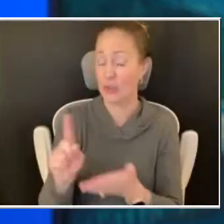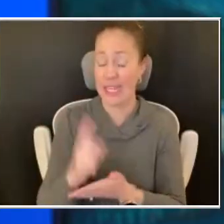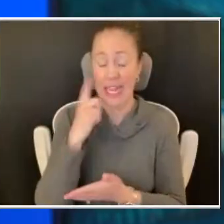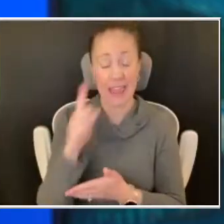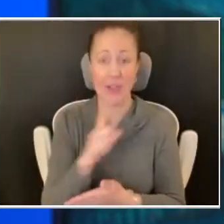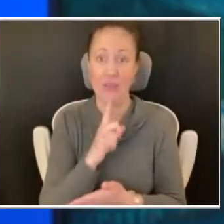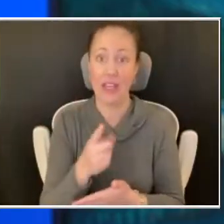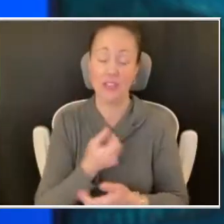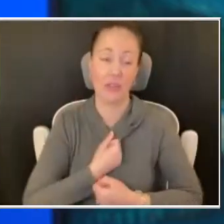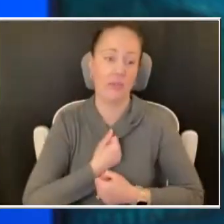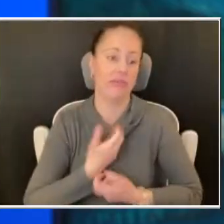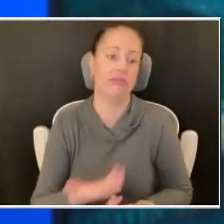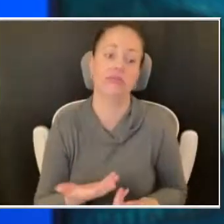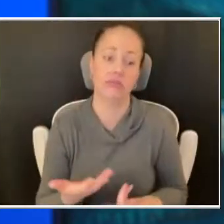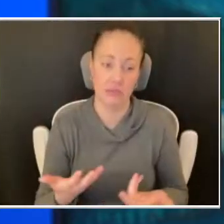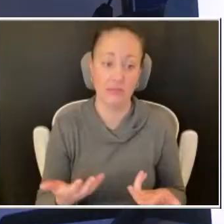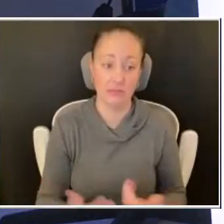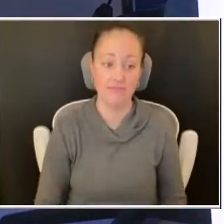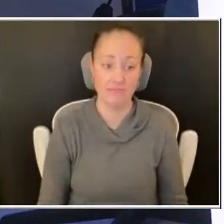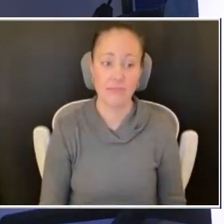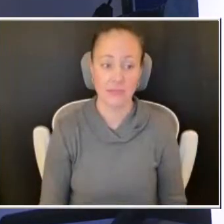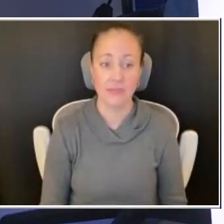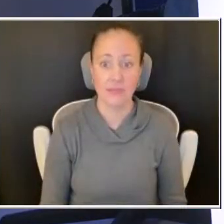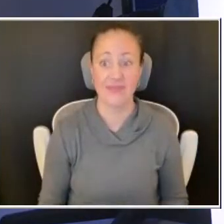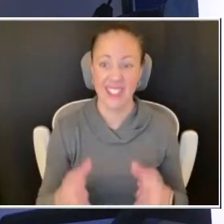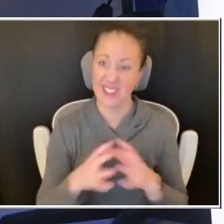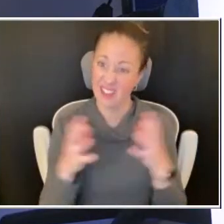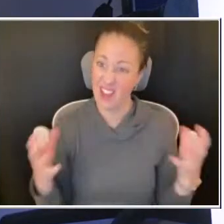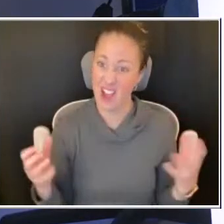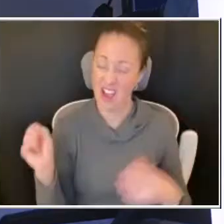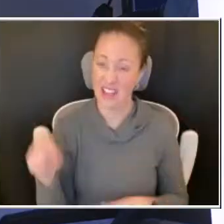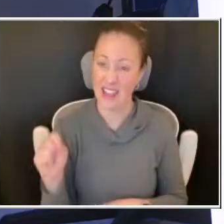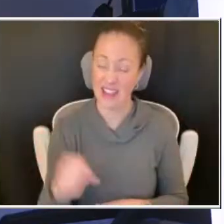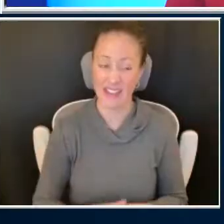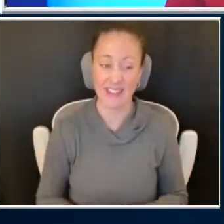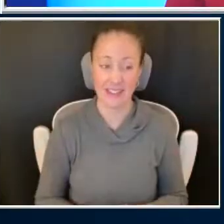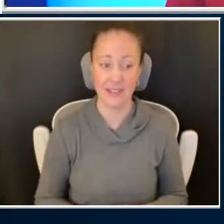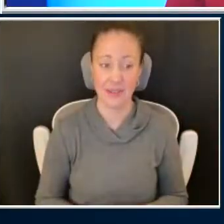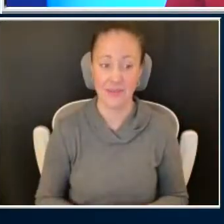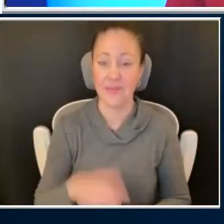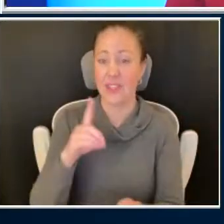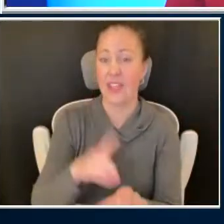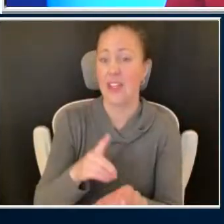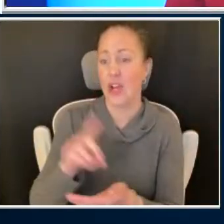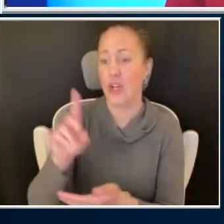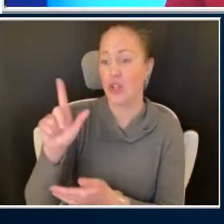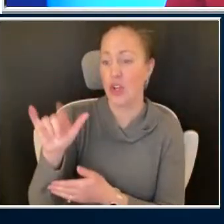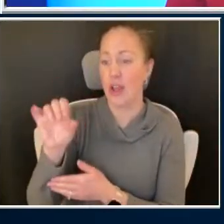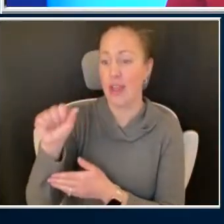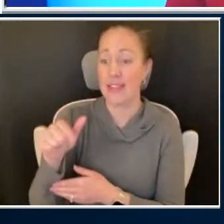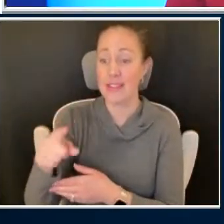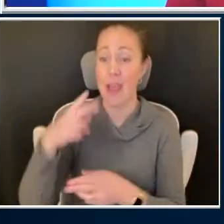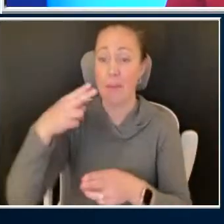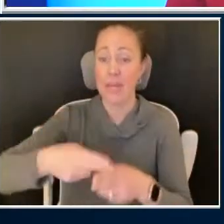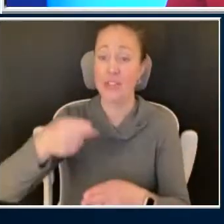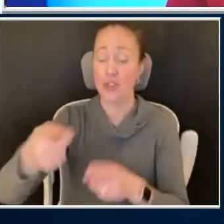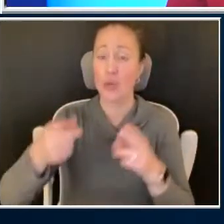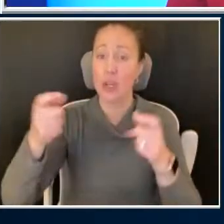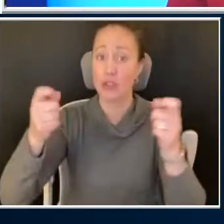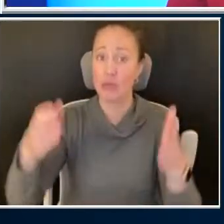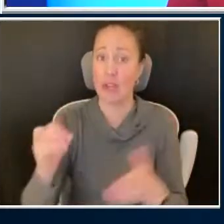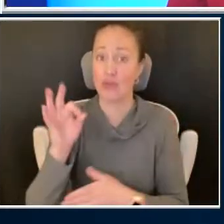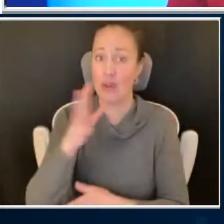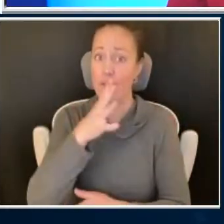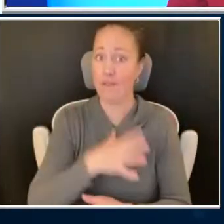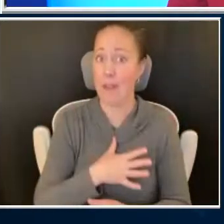is what ultimately. It's a lot. It's a lot. Yeah. Dr. Lisa Vopot, we had mentioned you are the director of the Female Athlete Program here at